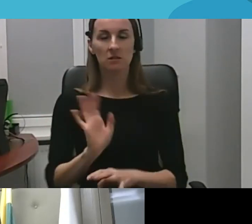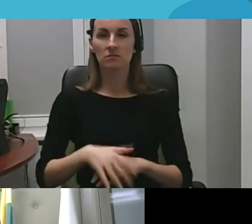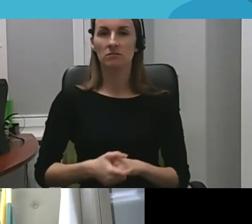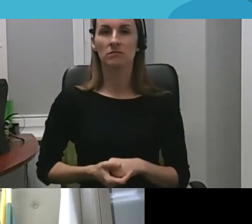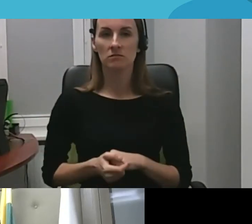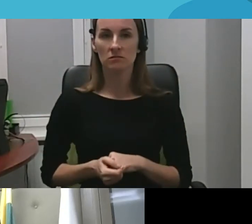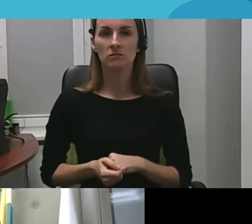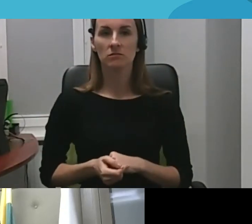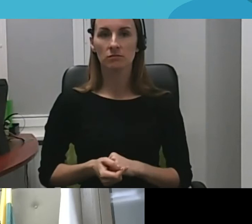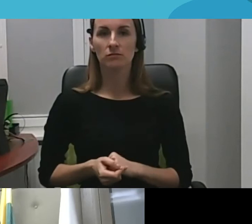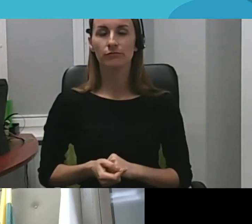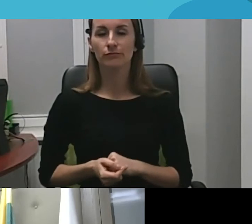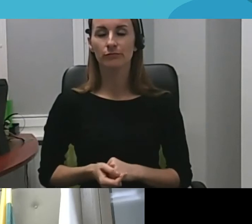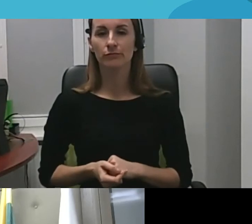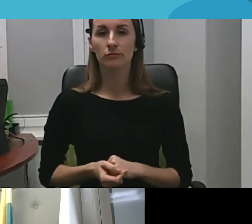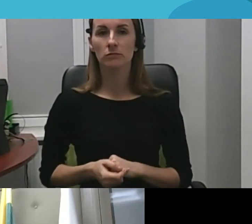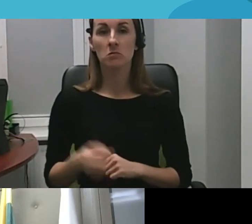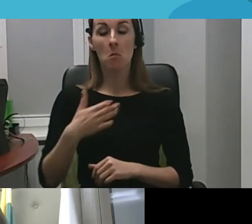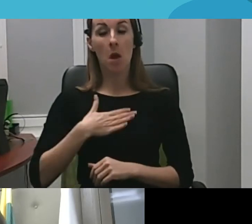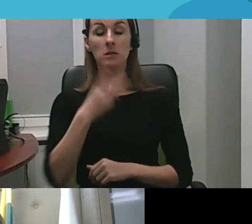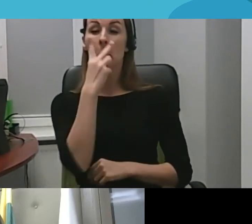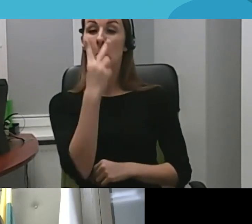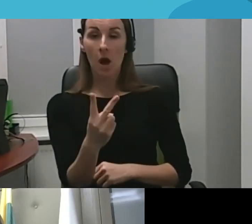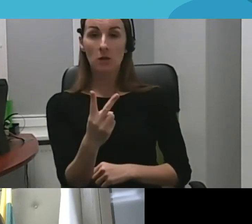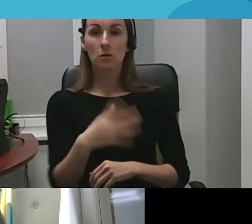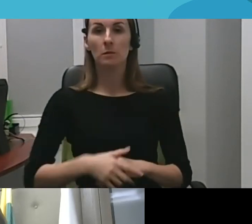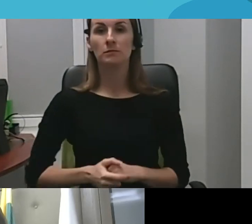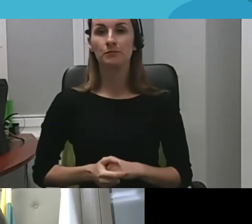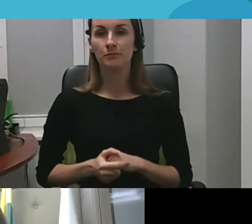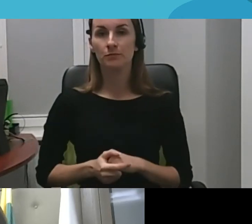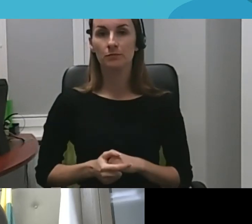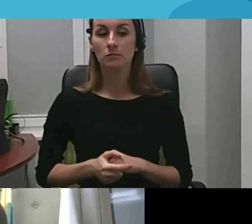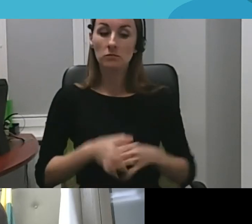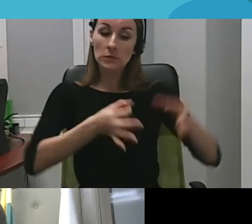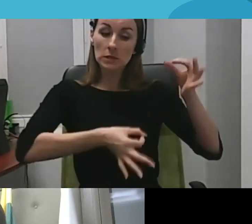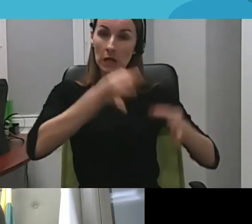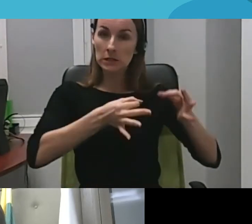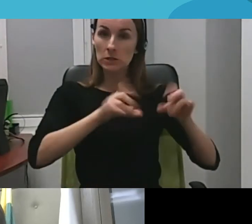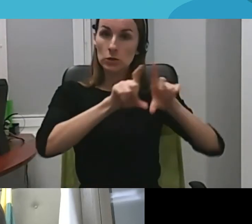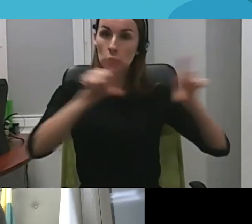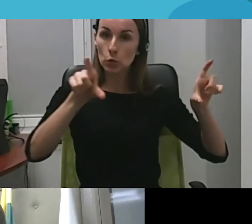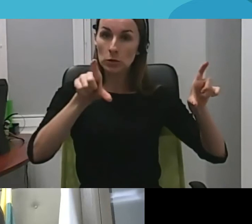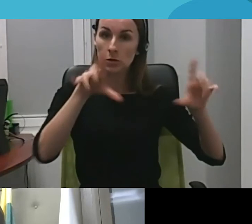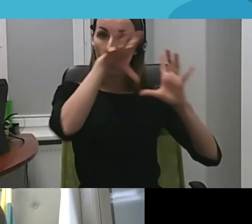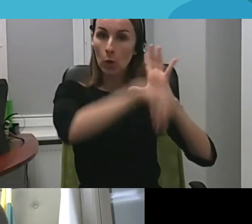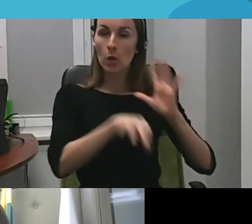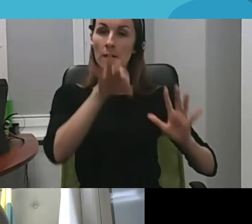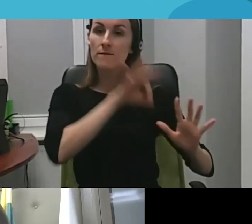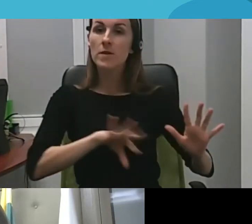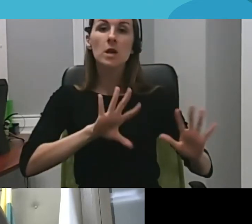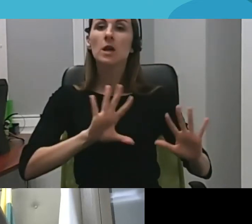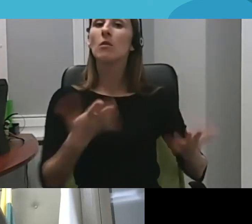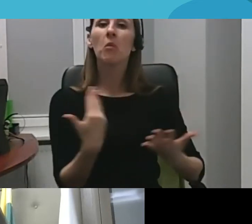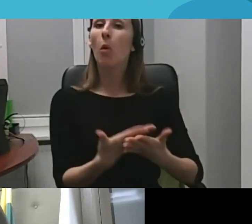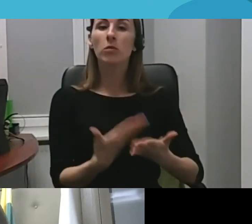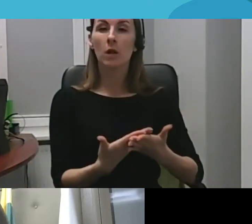judicial authority is used only as a measure to prosecute or to persecute people who are